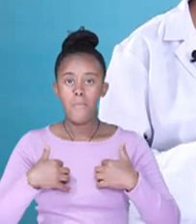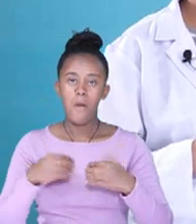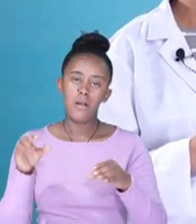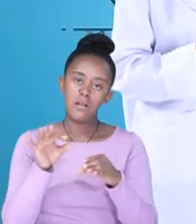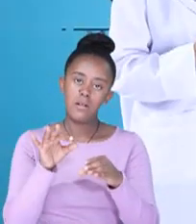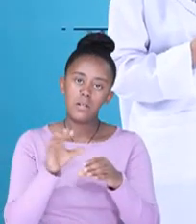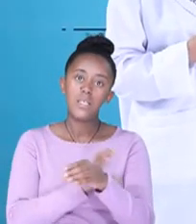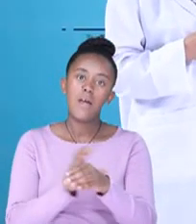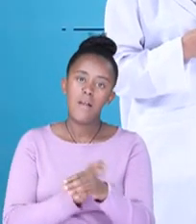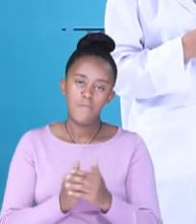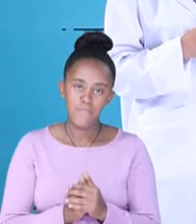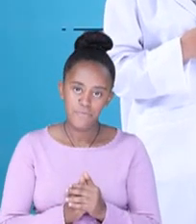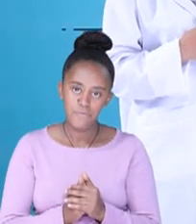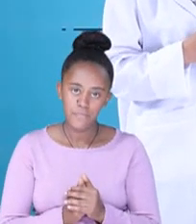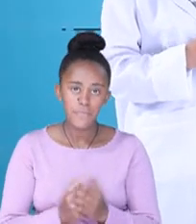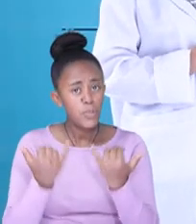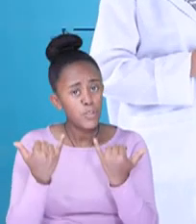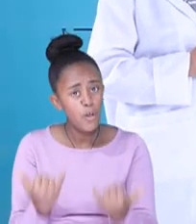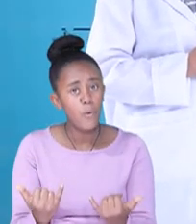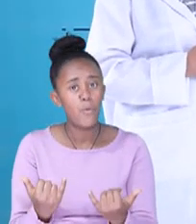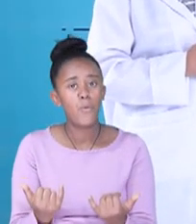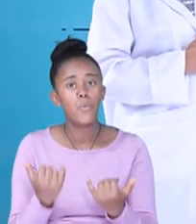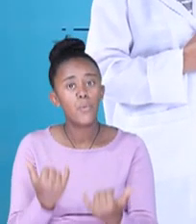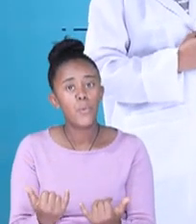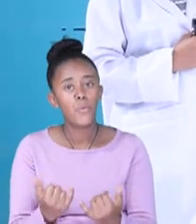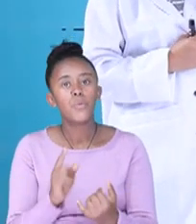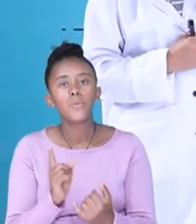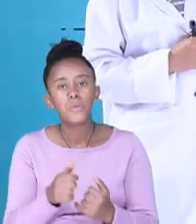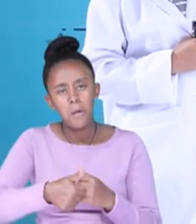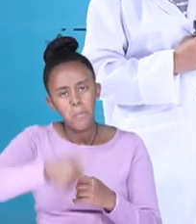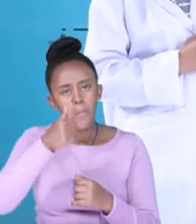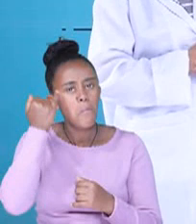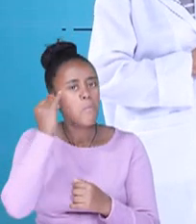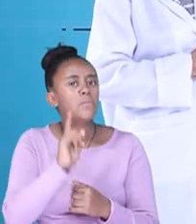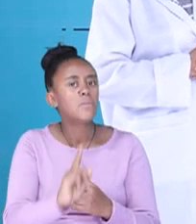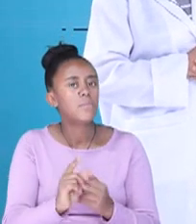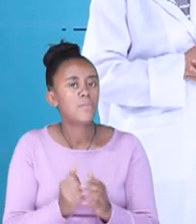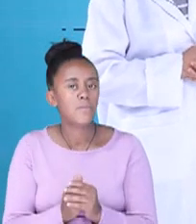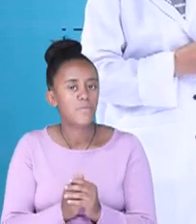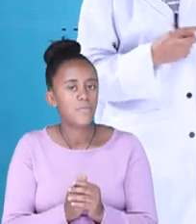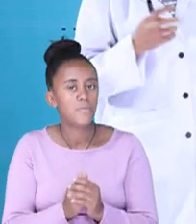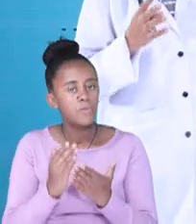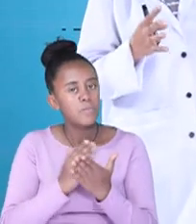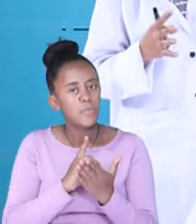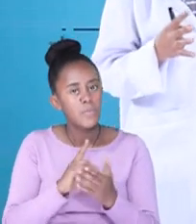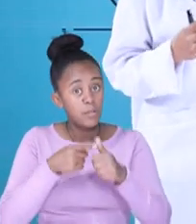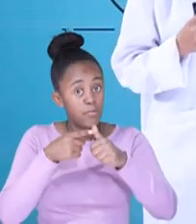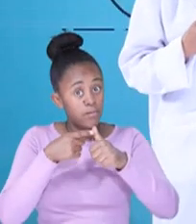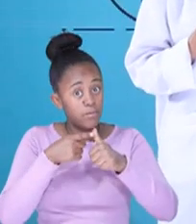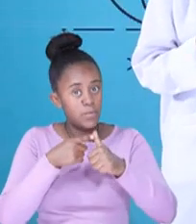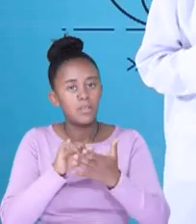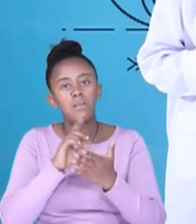animal cells, and now we are going to summarize the main points of the lesson. The first